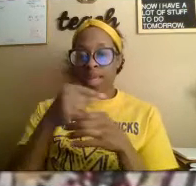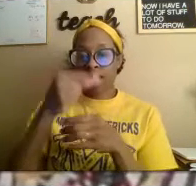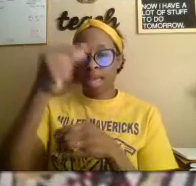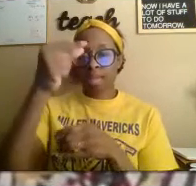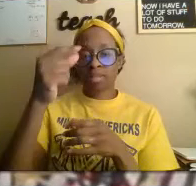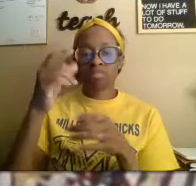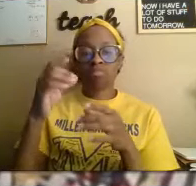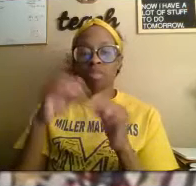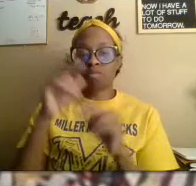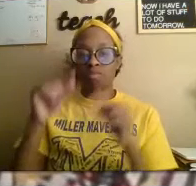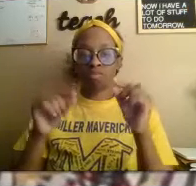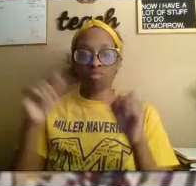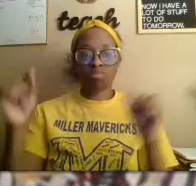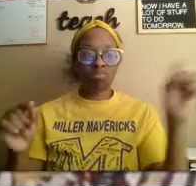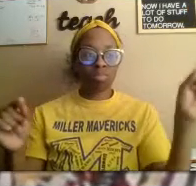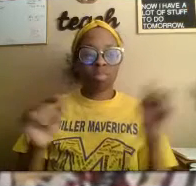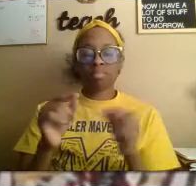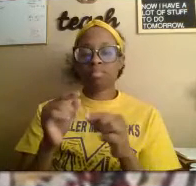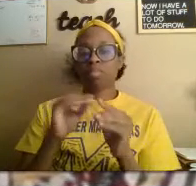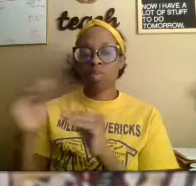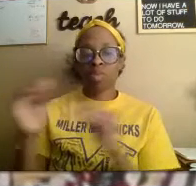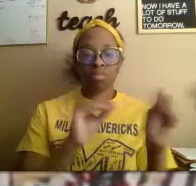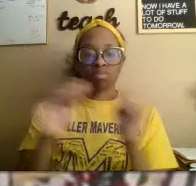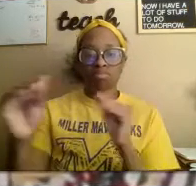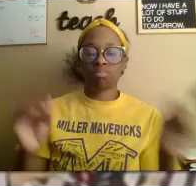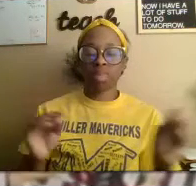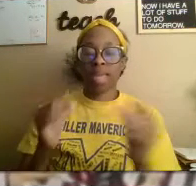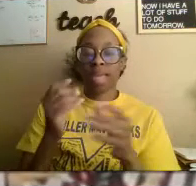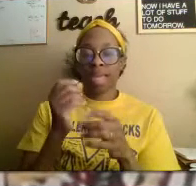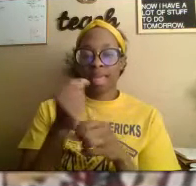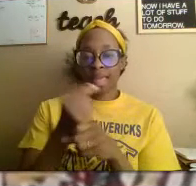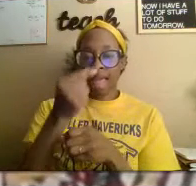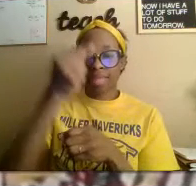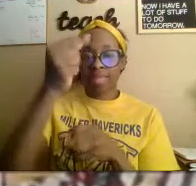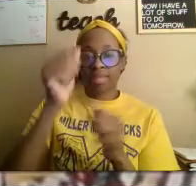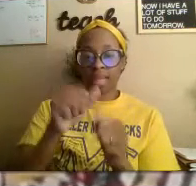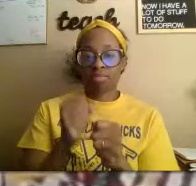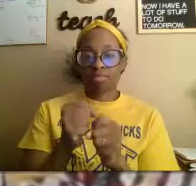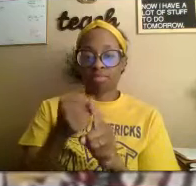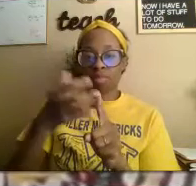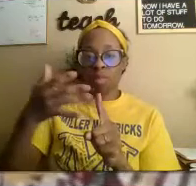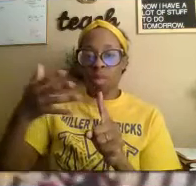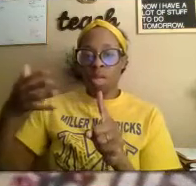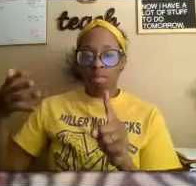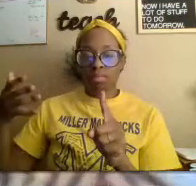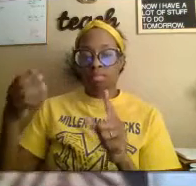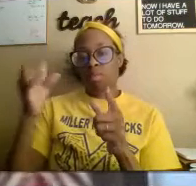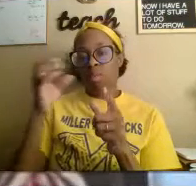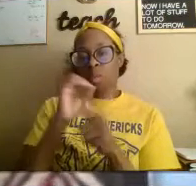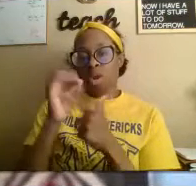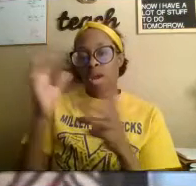place. Gases can expand, taking up more space, or compress, taking up less space.